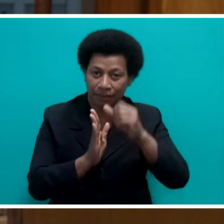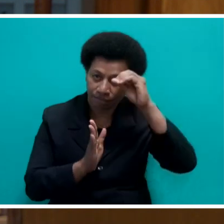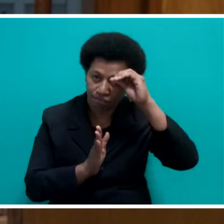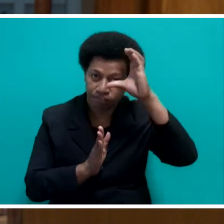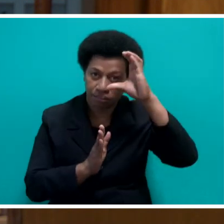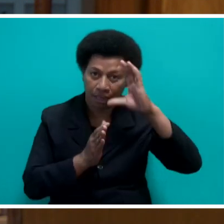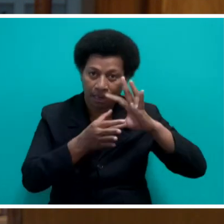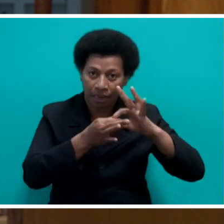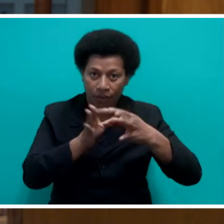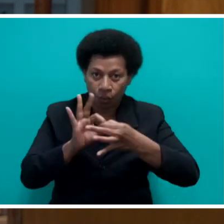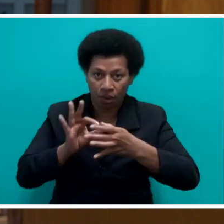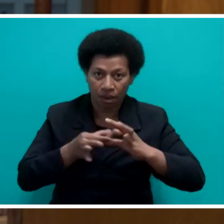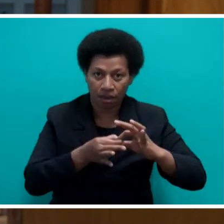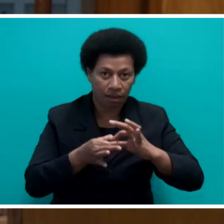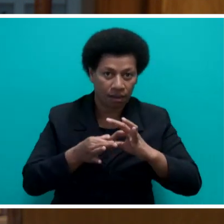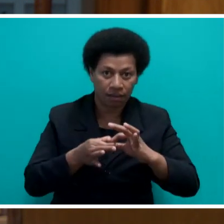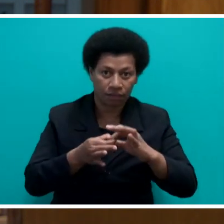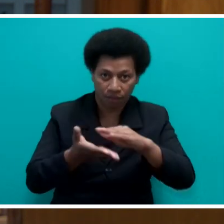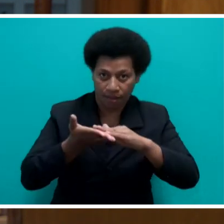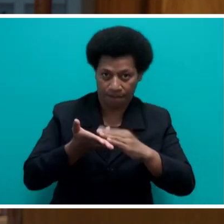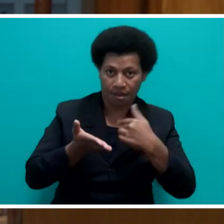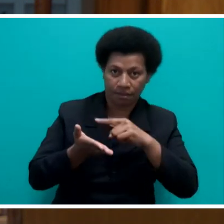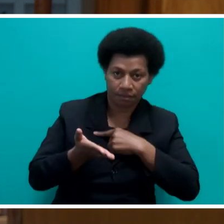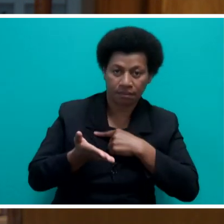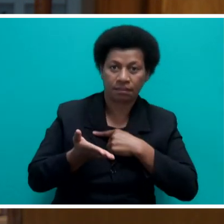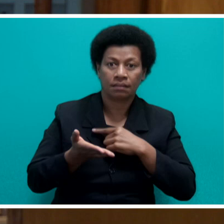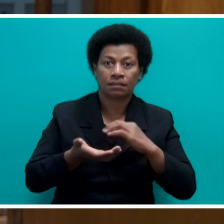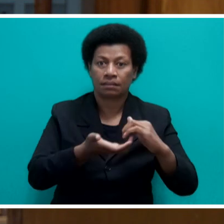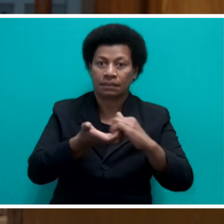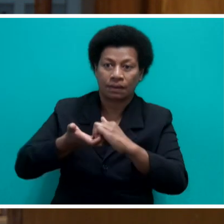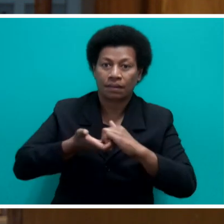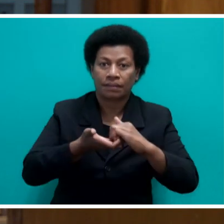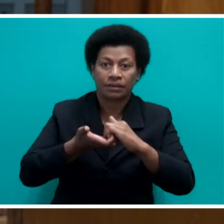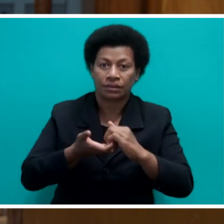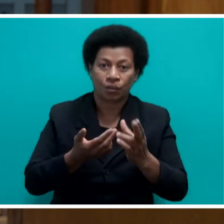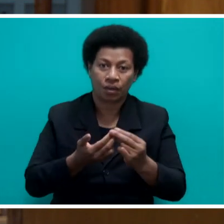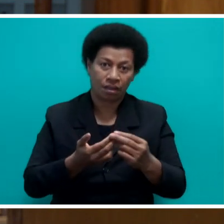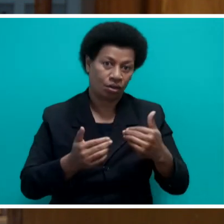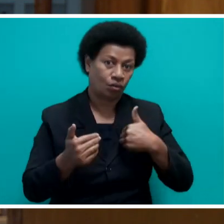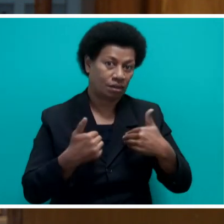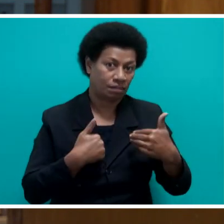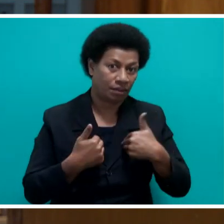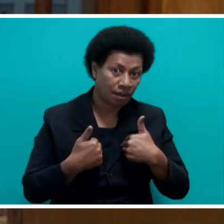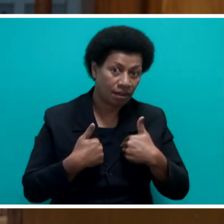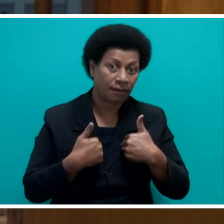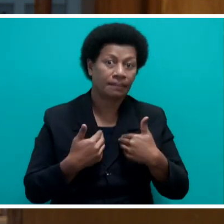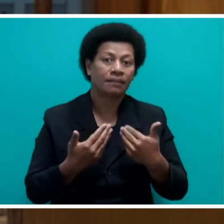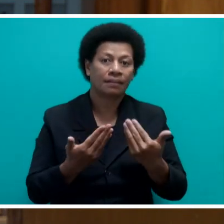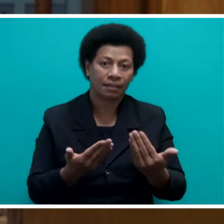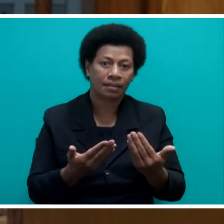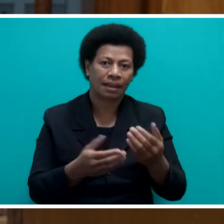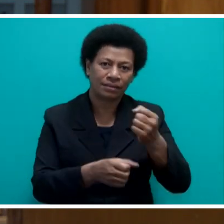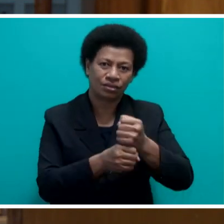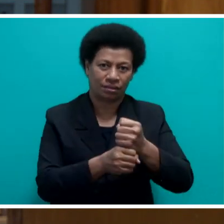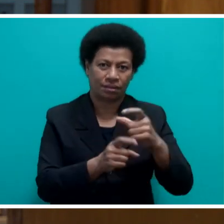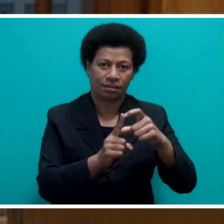networking, and also strengthening collaboration with universities as well as with GDN member